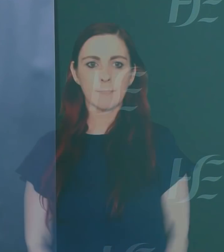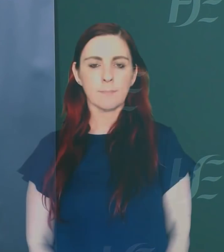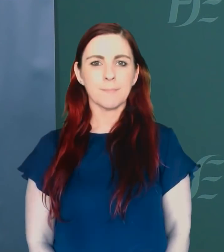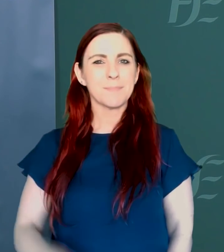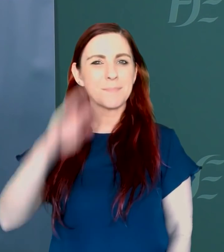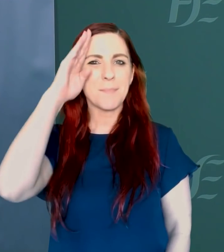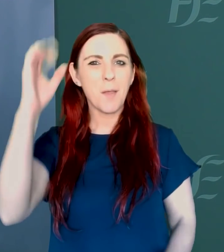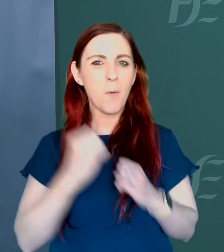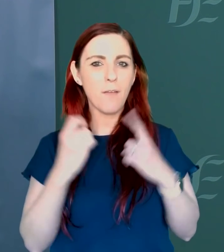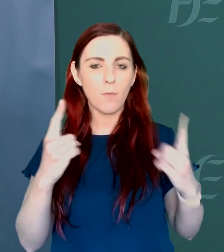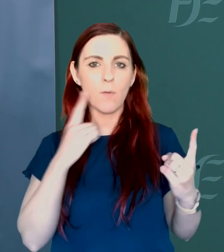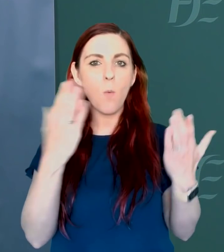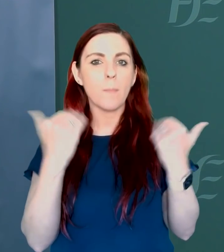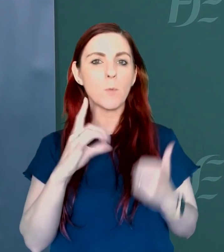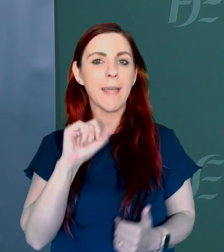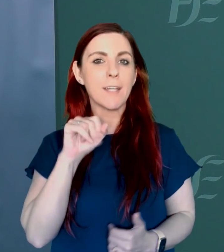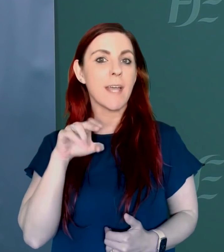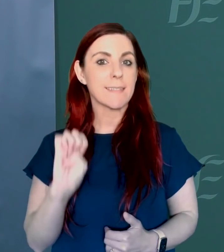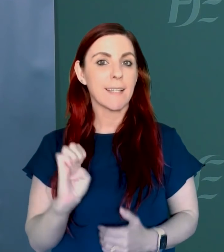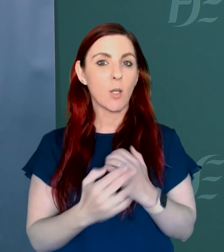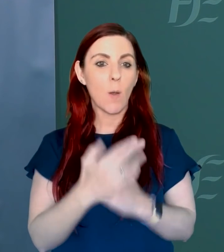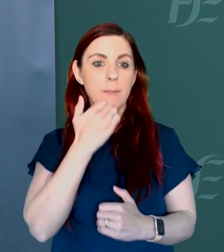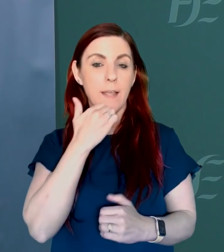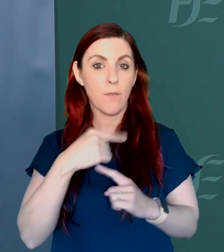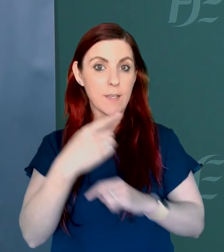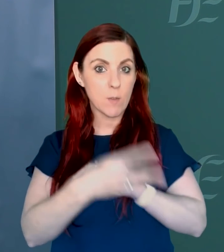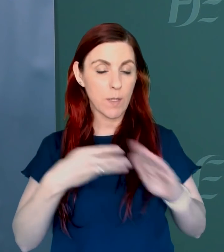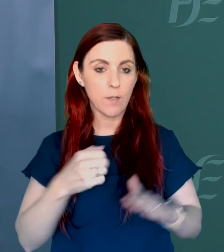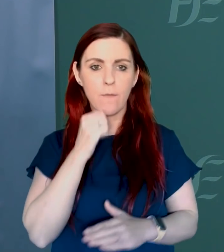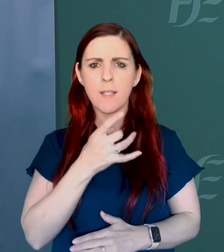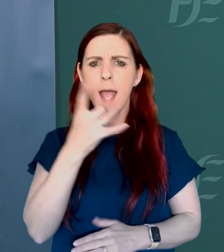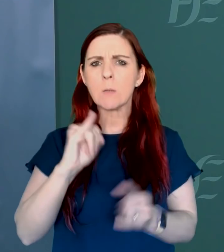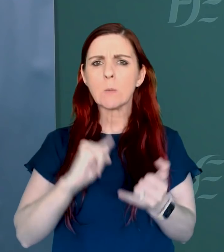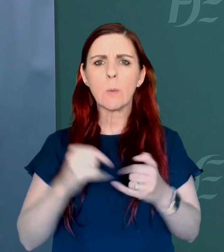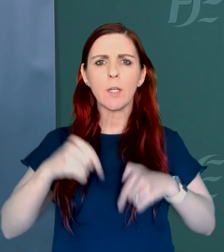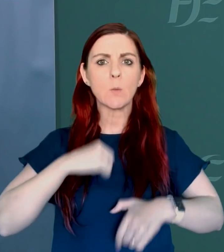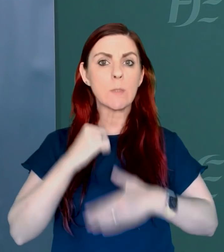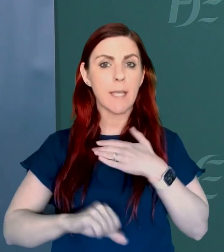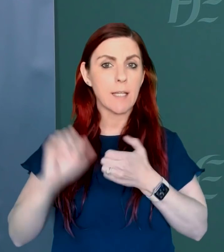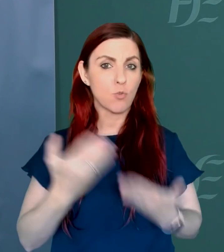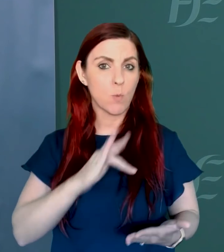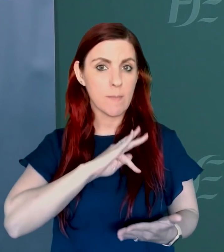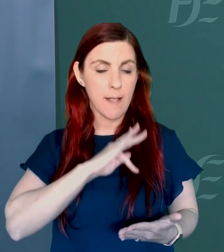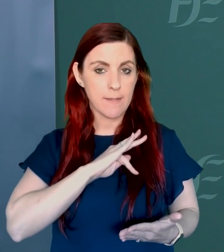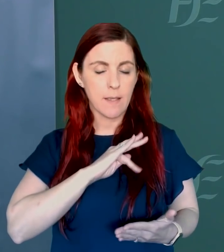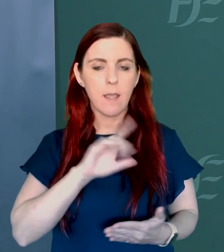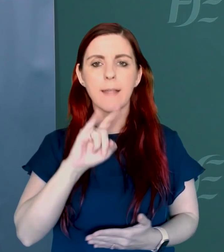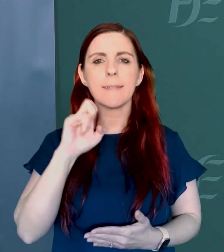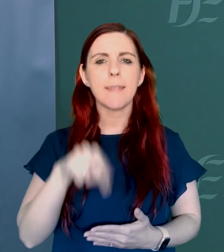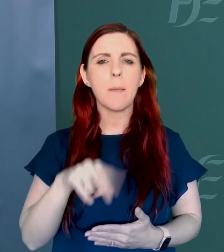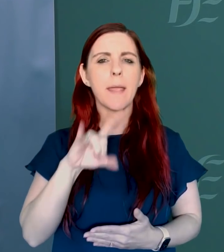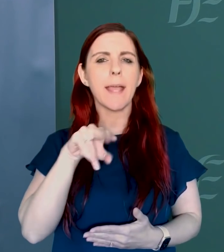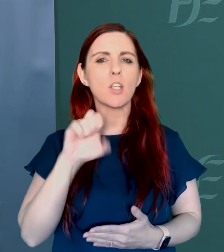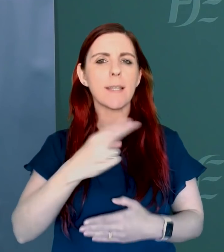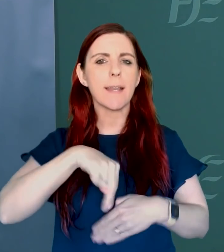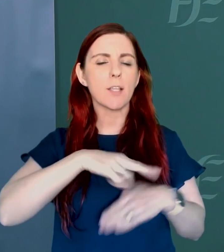Good afternoon. Welcome to the HSE press briefing. First, can I ask the speakers to introduce themselves from the left? Damien McCallion, HSE National Lead